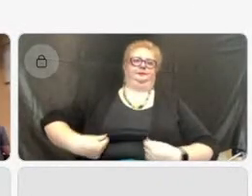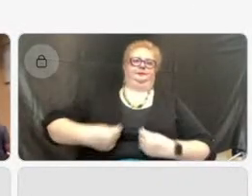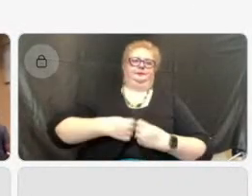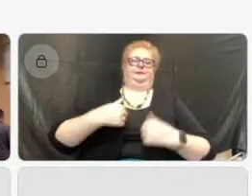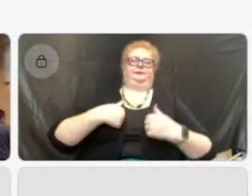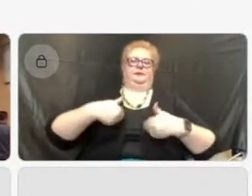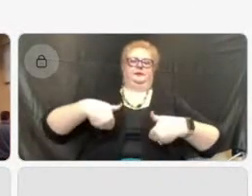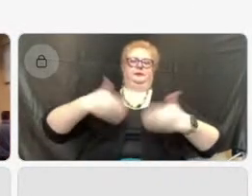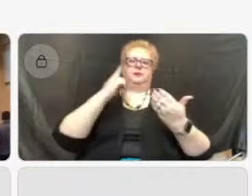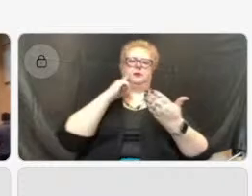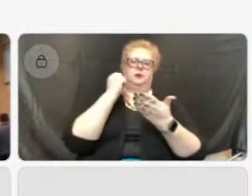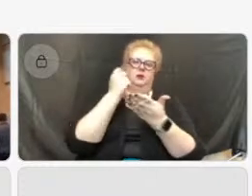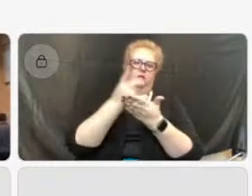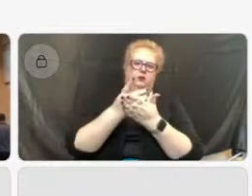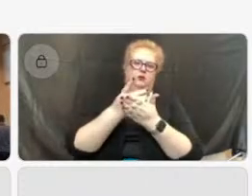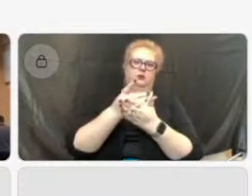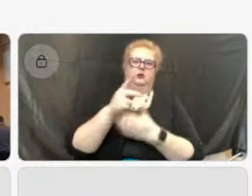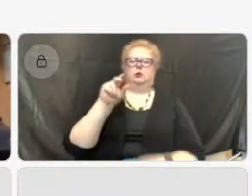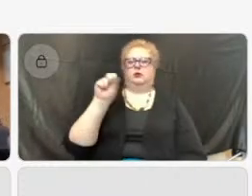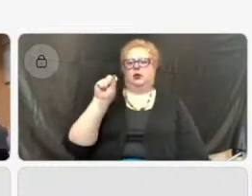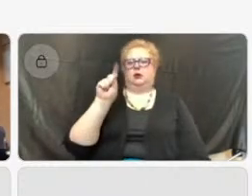I move for the approval of item